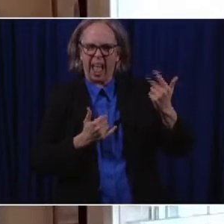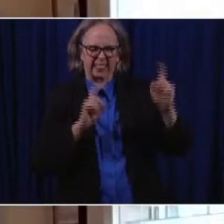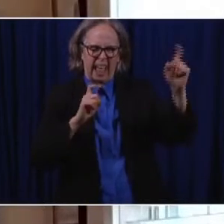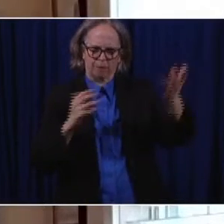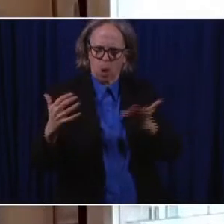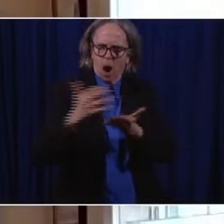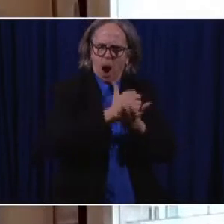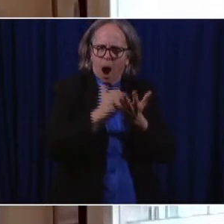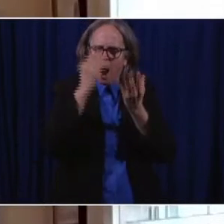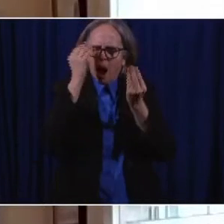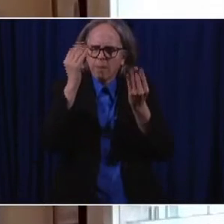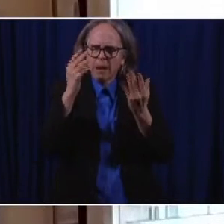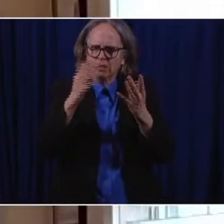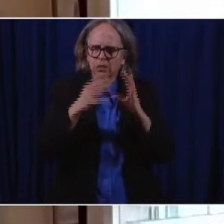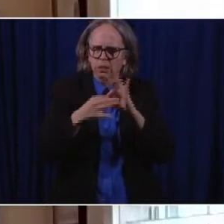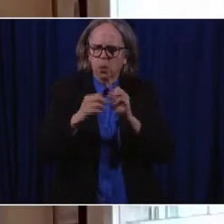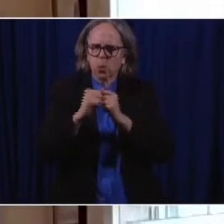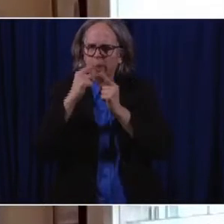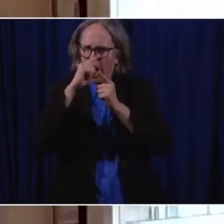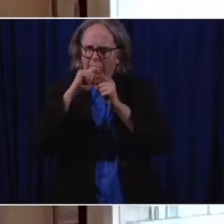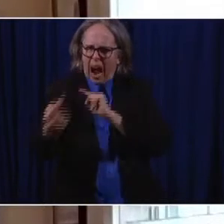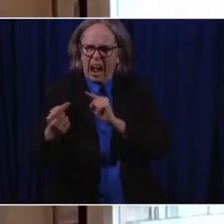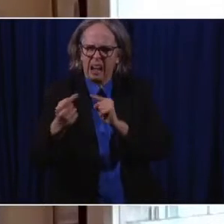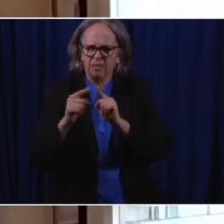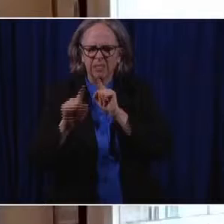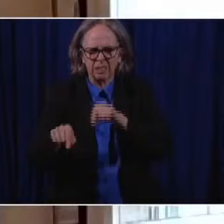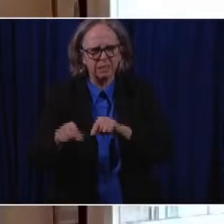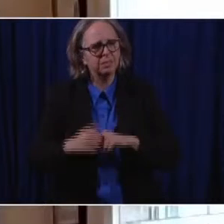about cases of anaphylaxis,